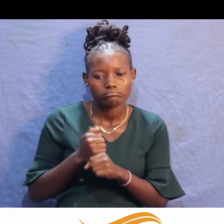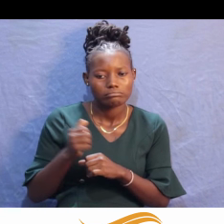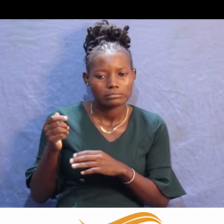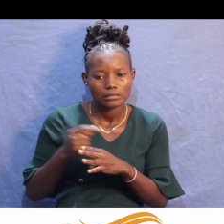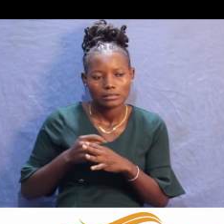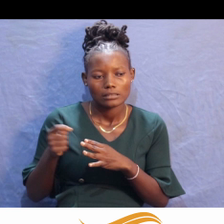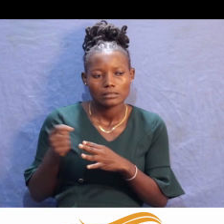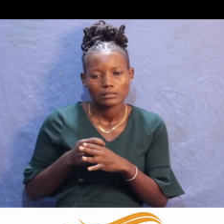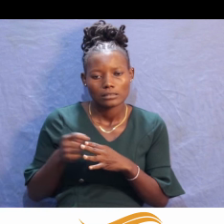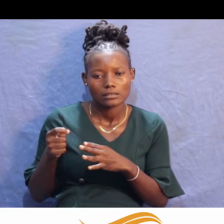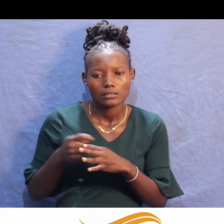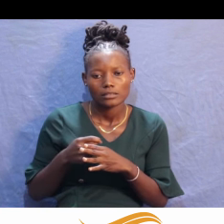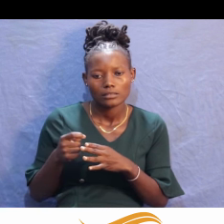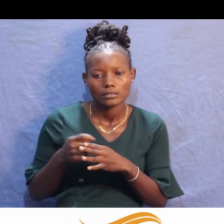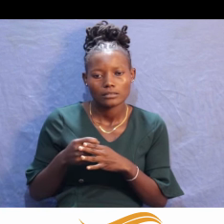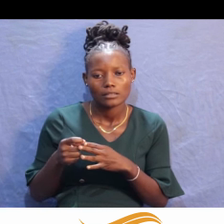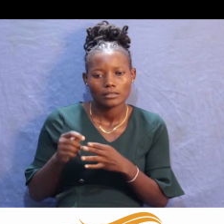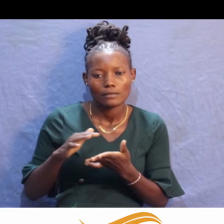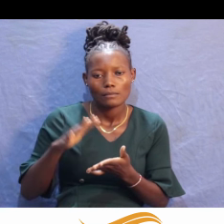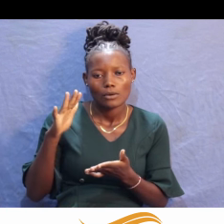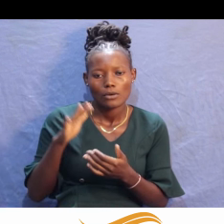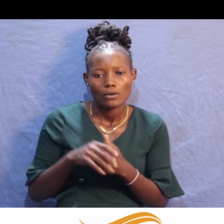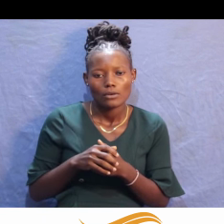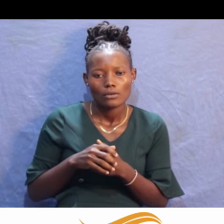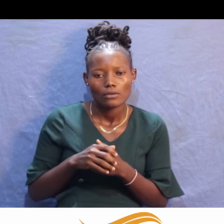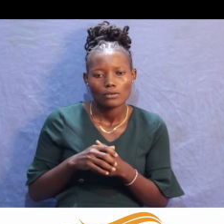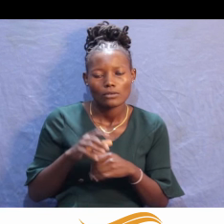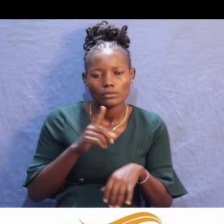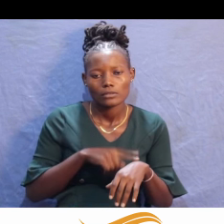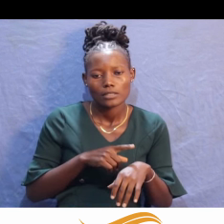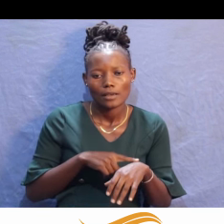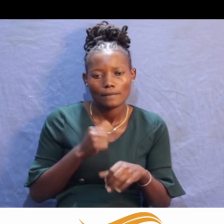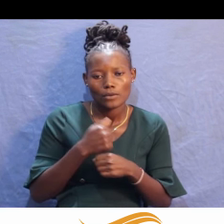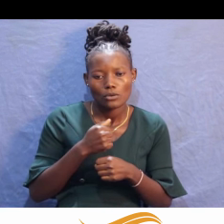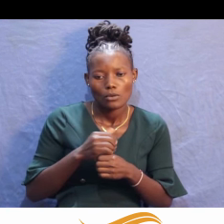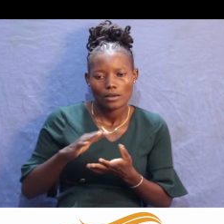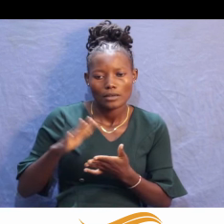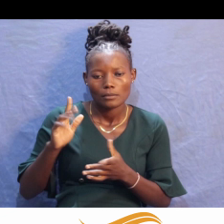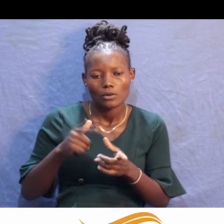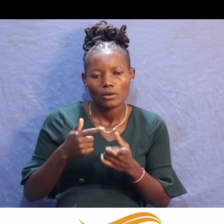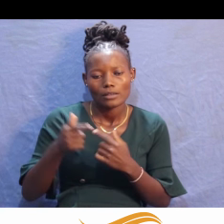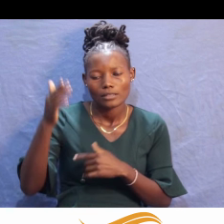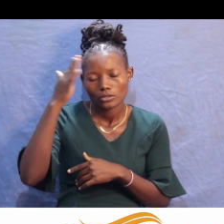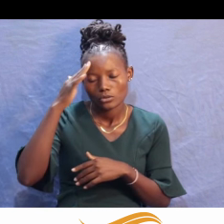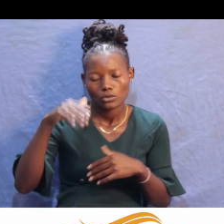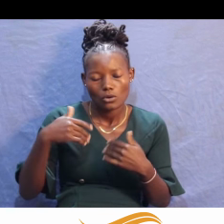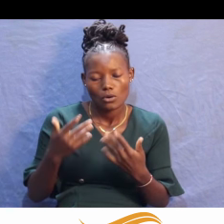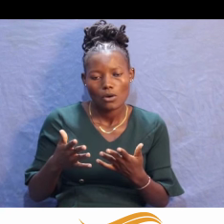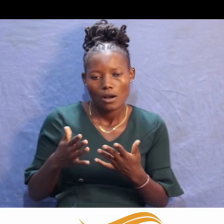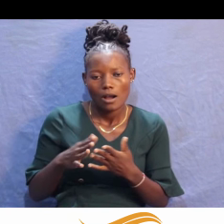have a lot of carbohydrates on board. Because when you're working at maximum workload, you're utilizing carbs.